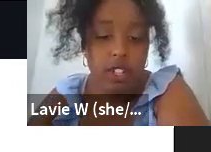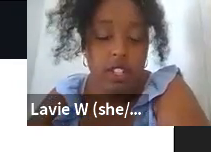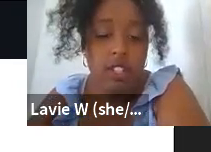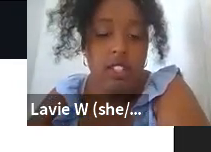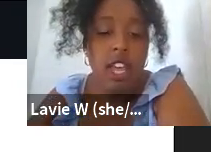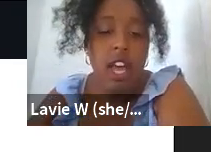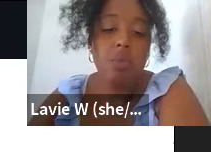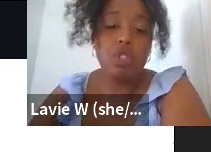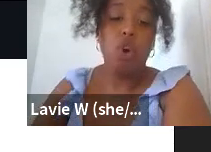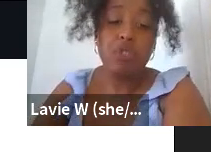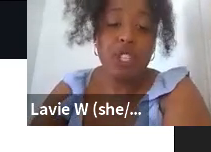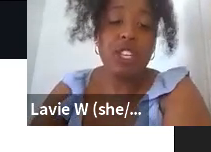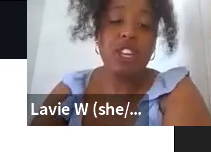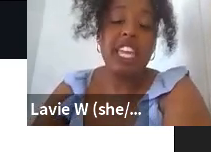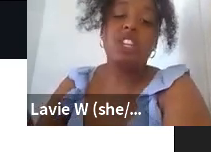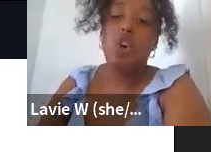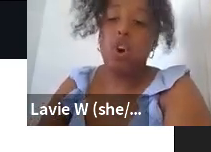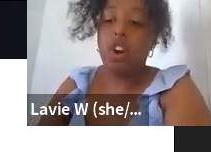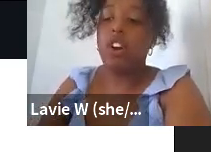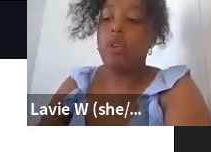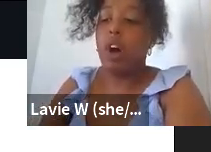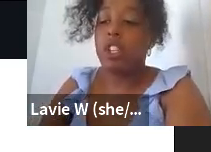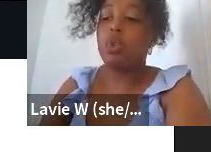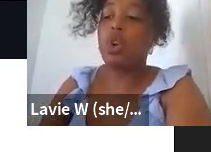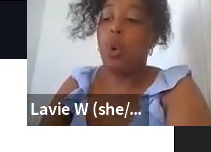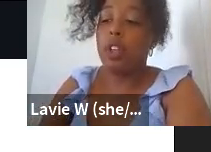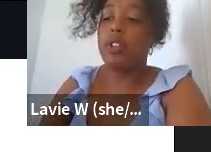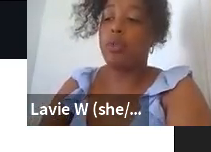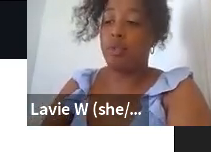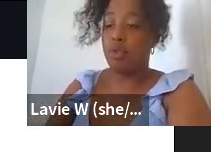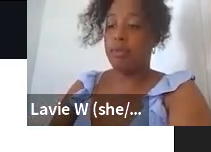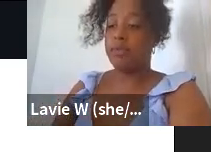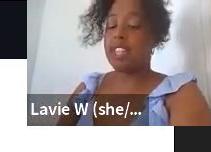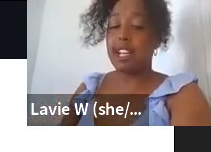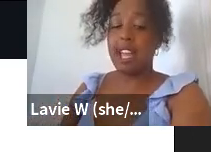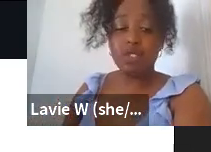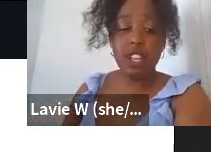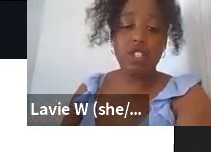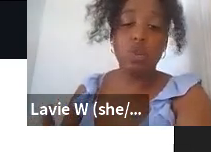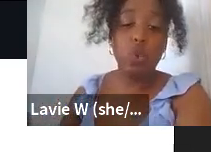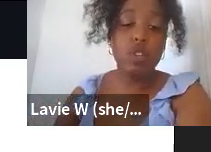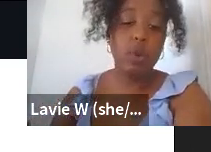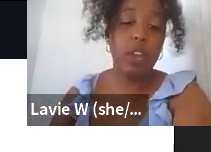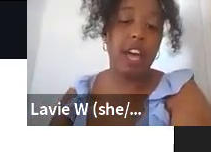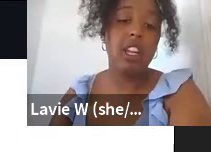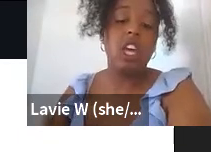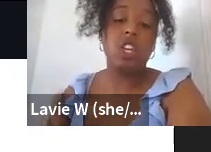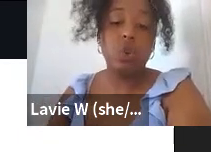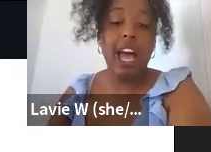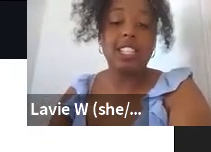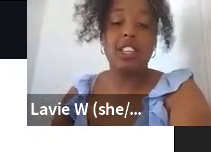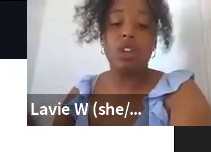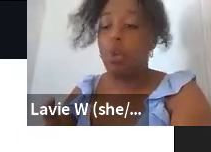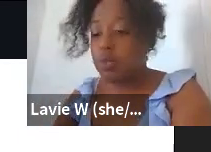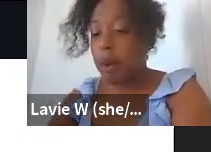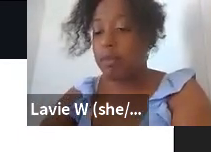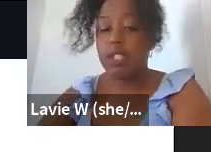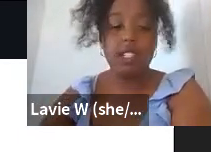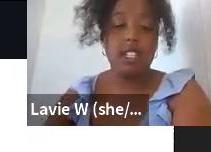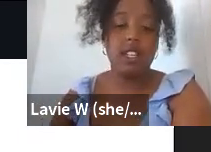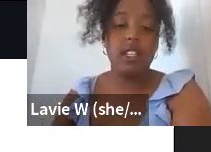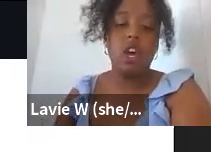hard questions, which hopefully while you were going through that exercise, you were doing that. You were asking who